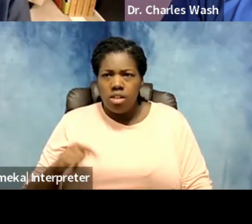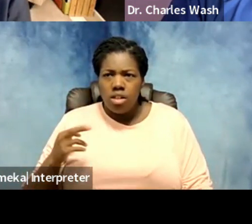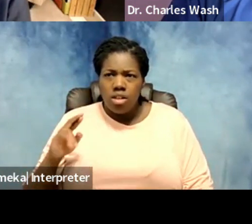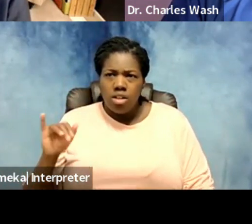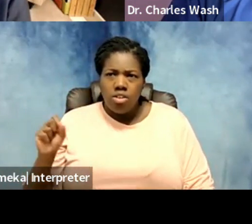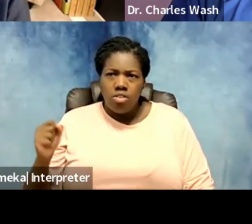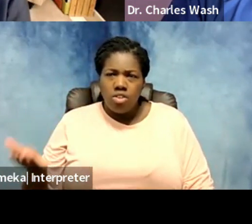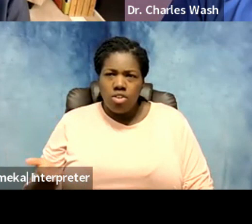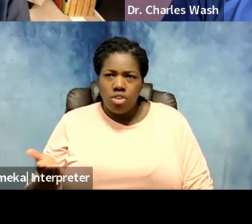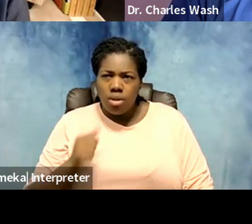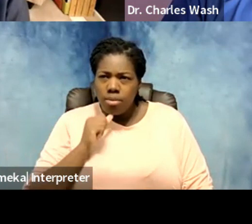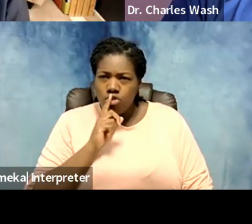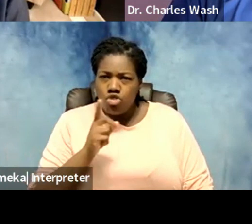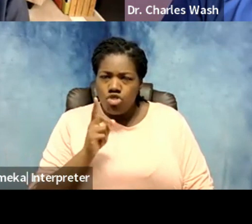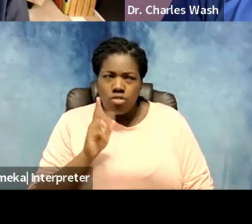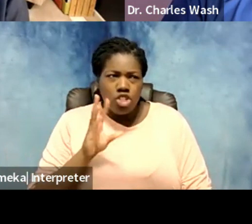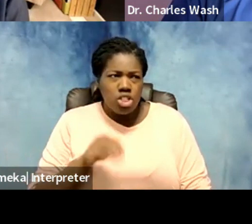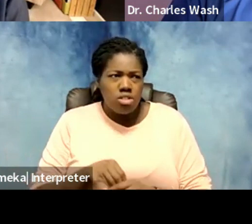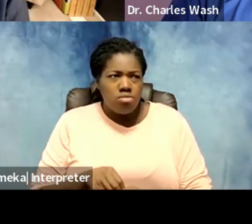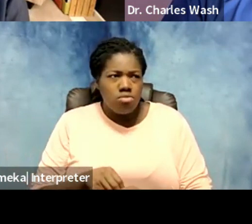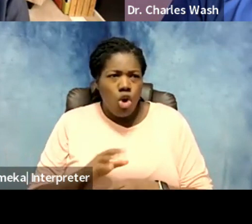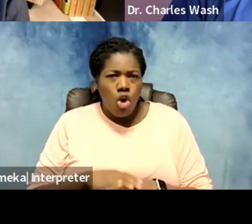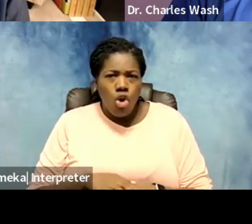you on? I'm not sure if she's... I see her logged in, but